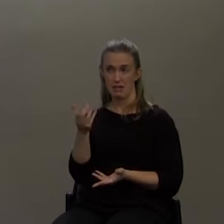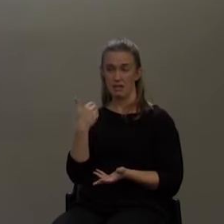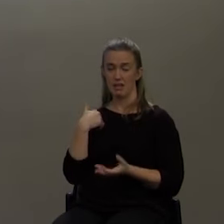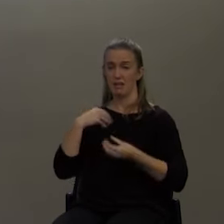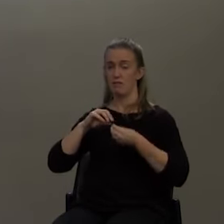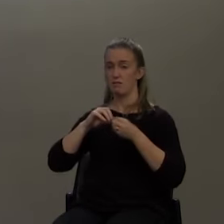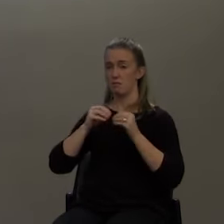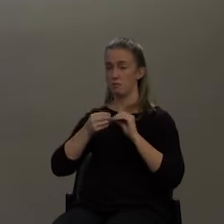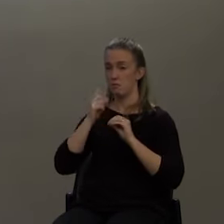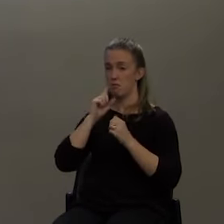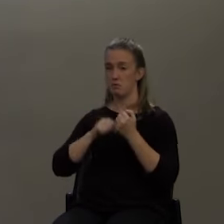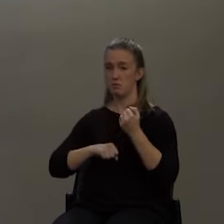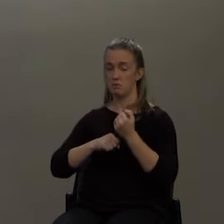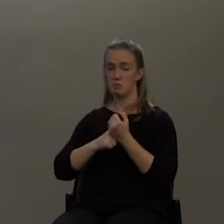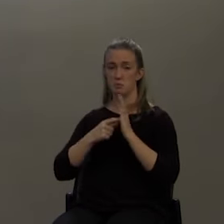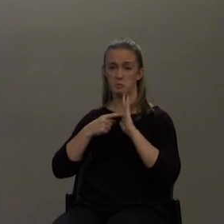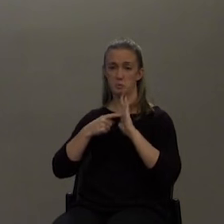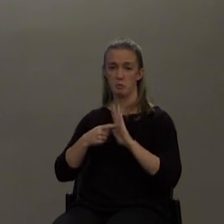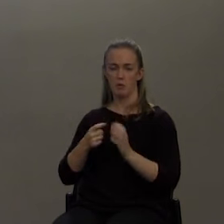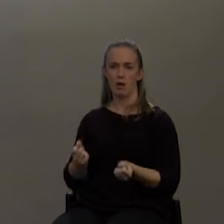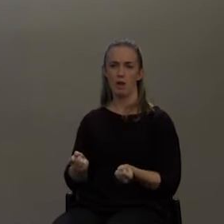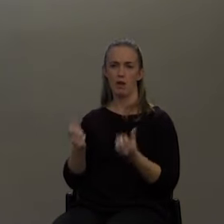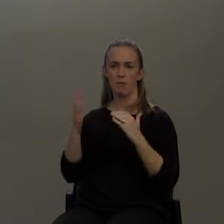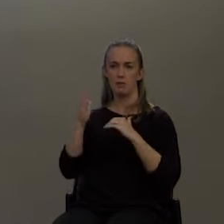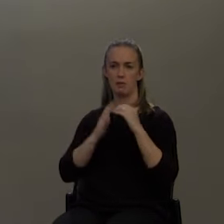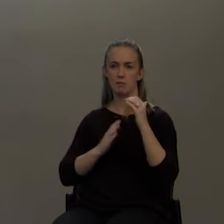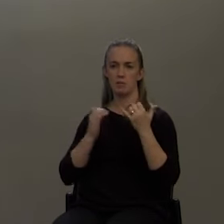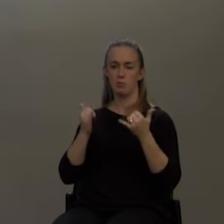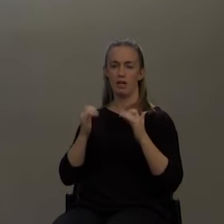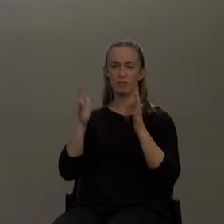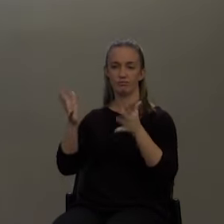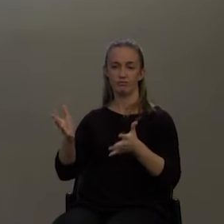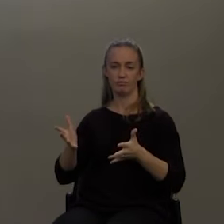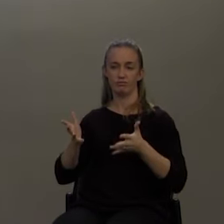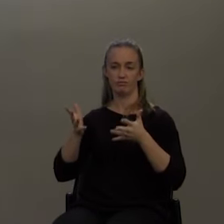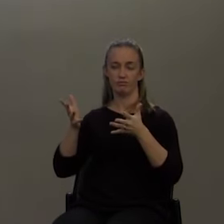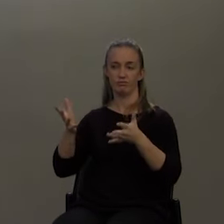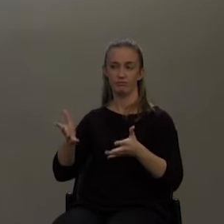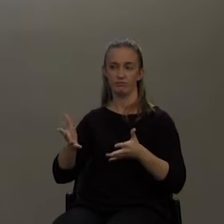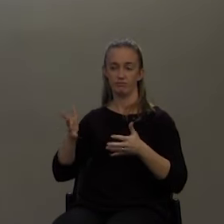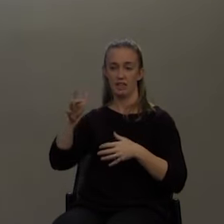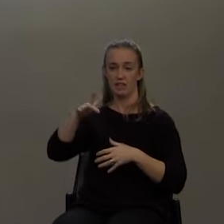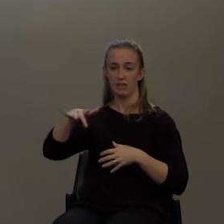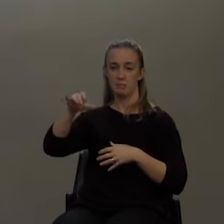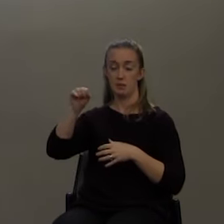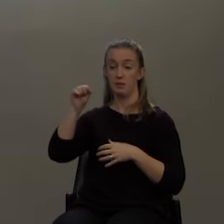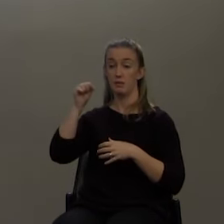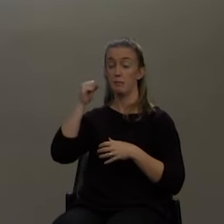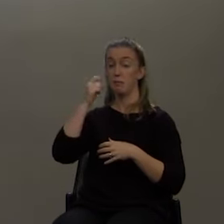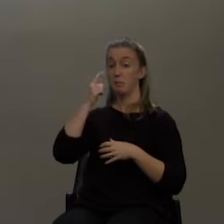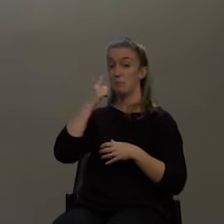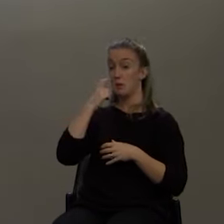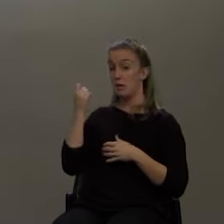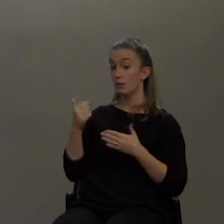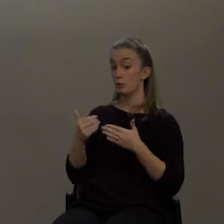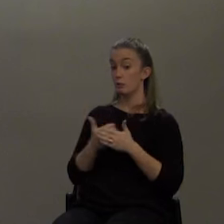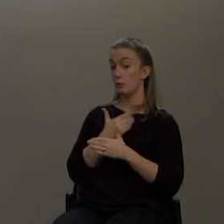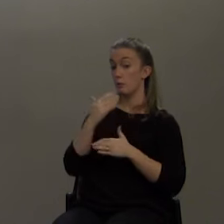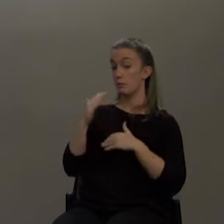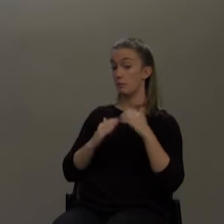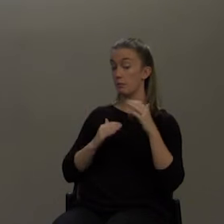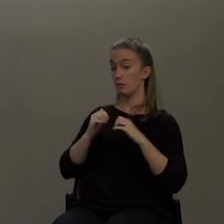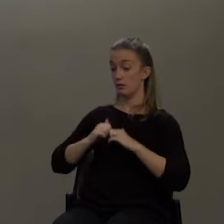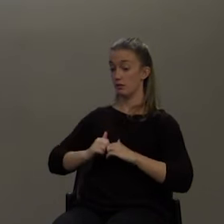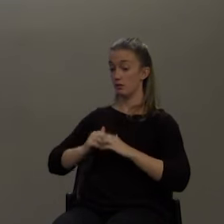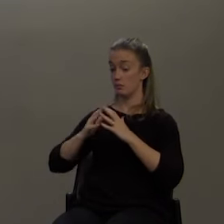figures to show how many businesses are sitting empty right now? Just because of the new buildings going on doesn't mean it's all